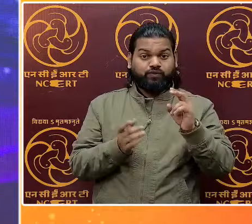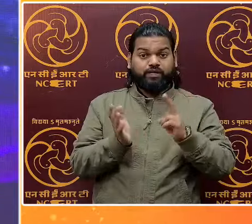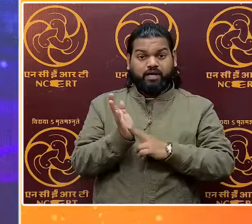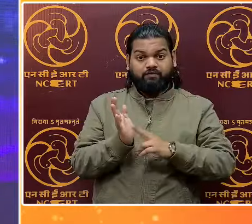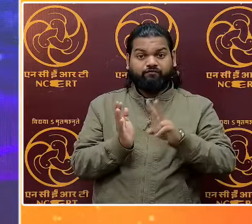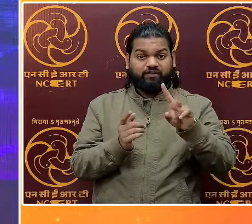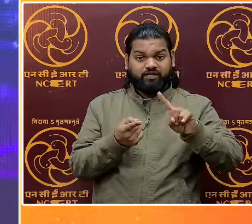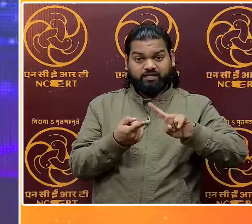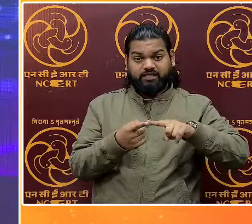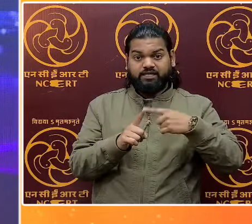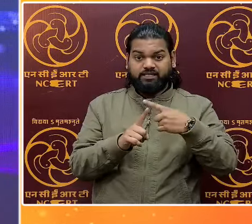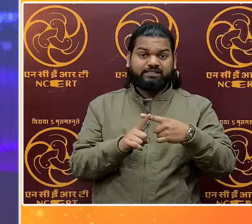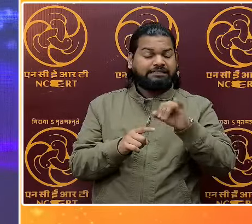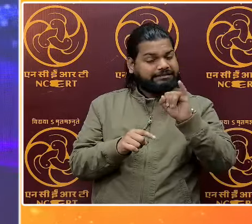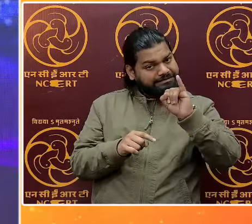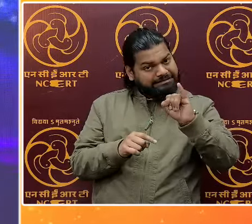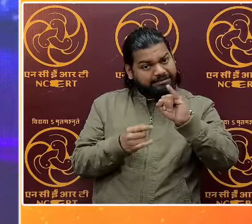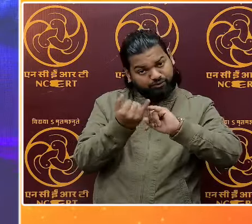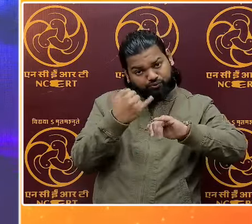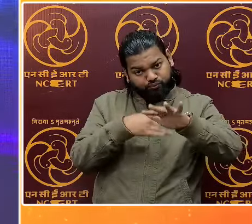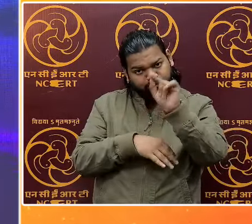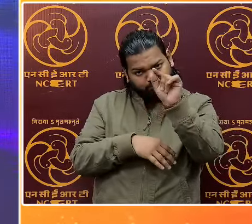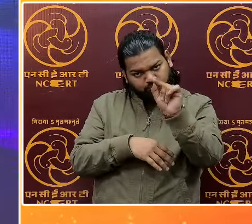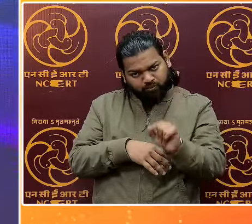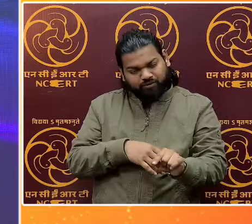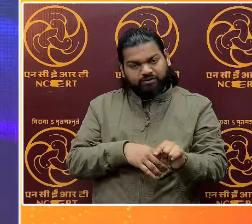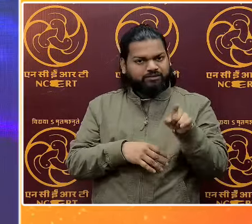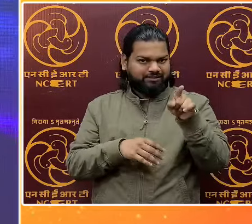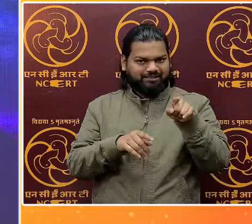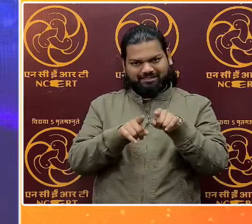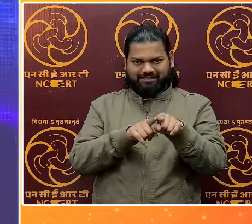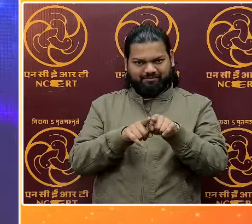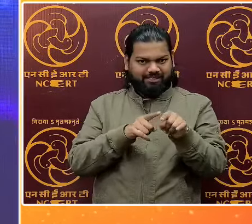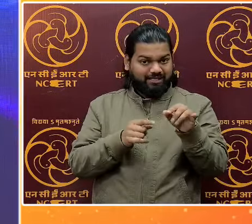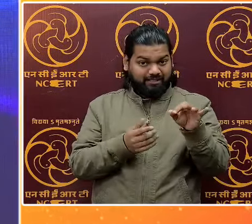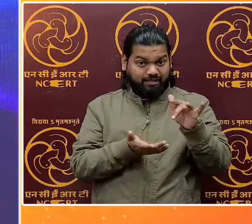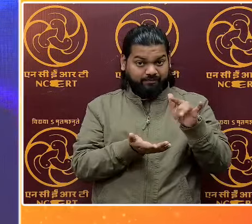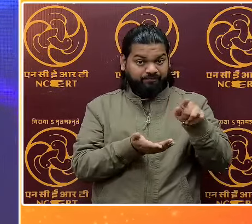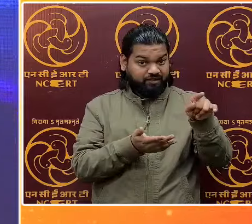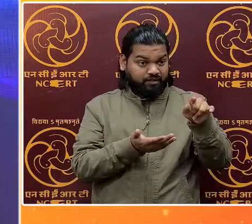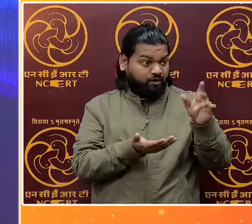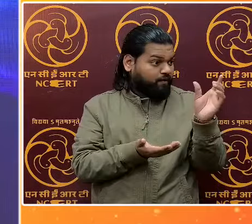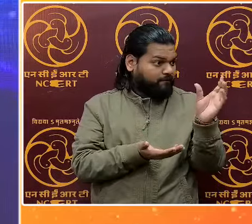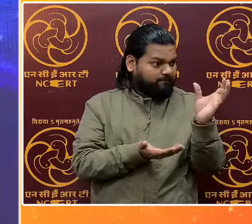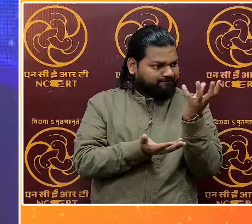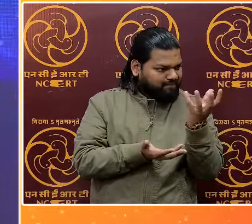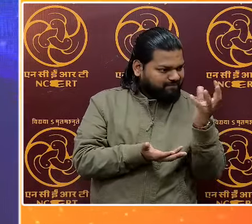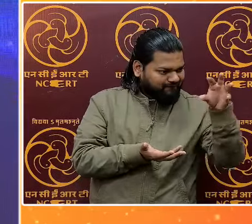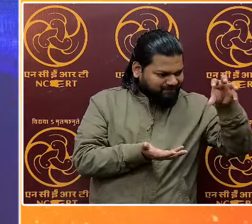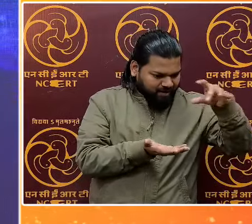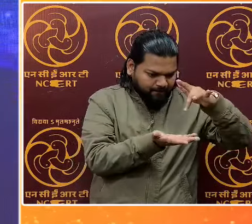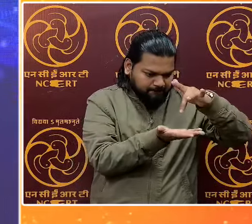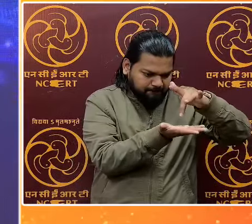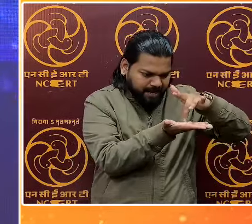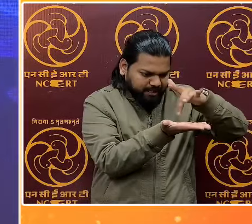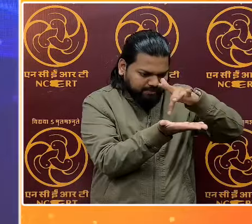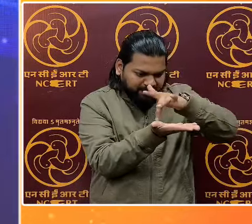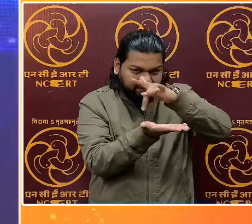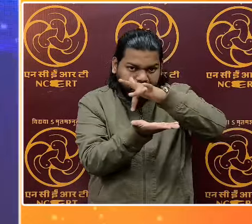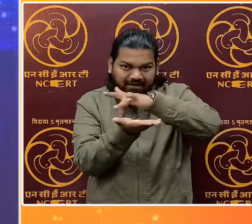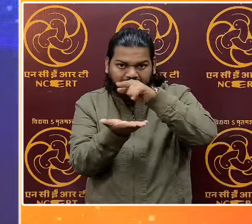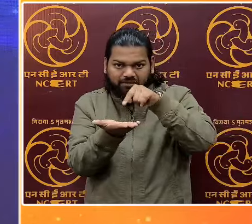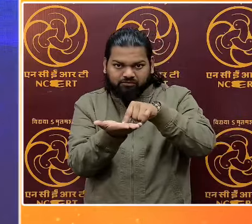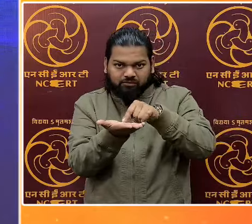has got 6 cases, wherein when we change the position of the object, the nature of the